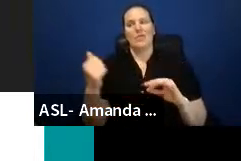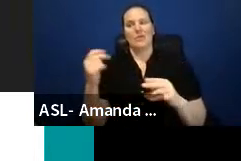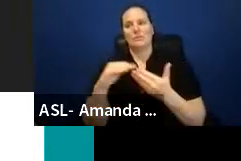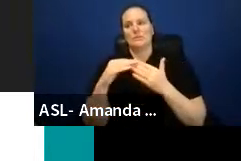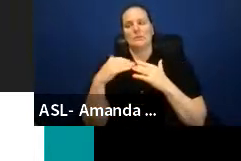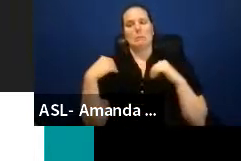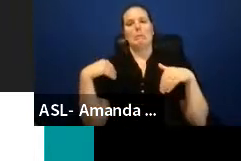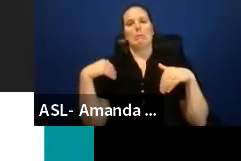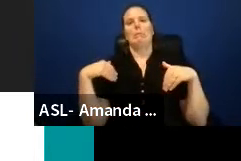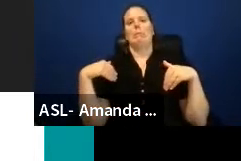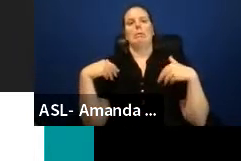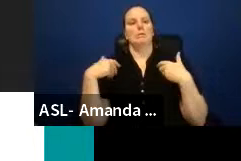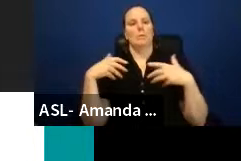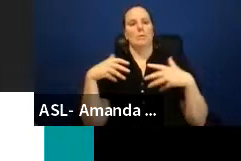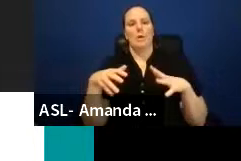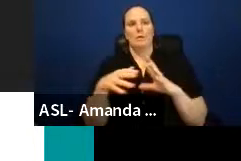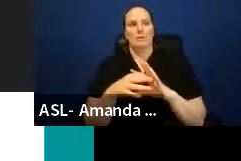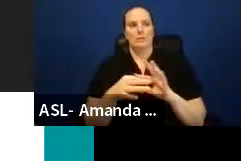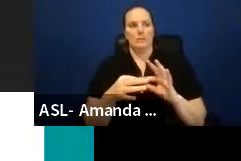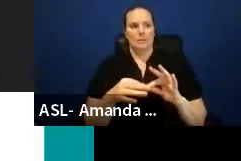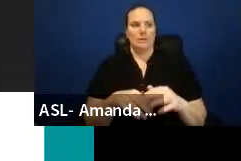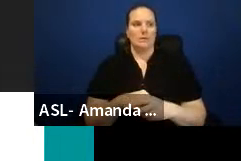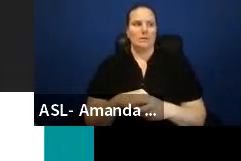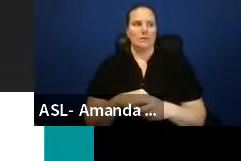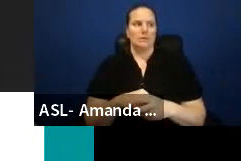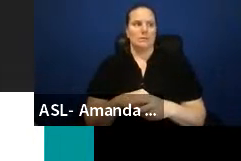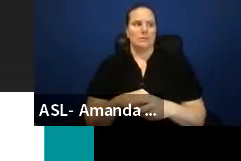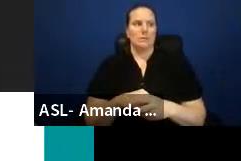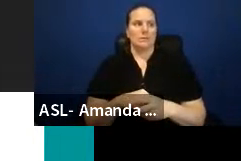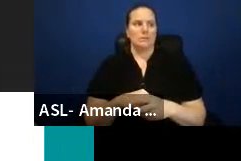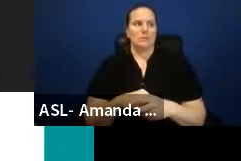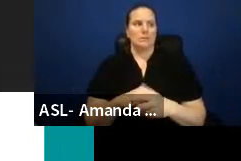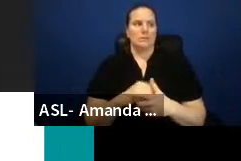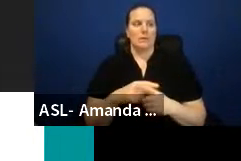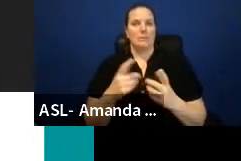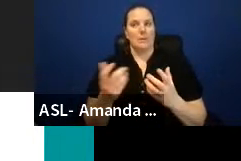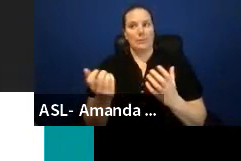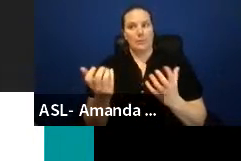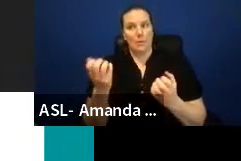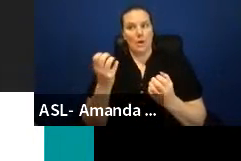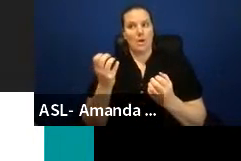do not, even though they may be even more adversely impacted.